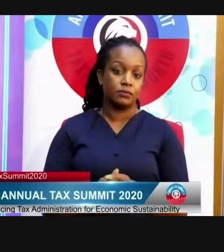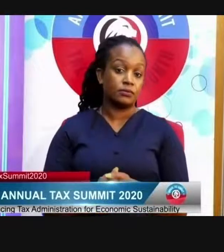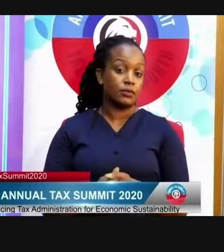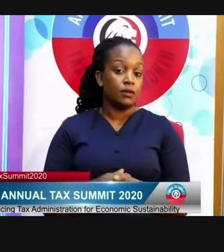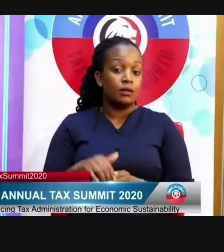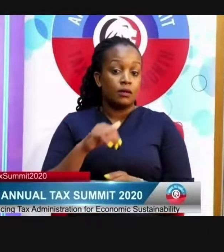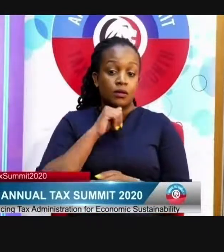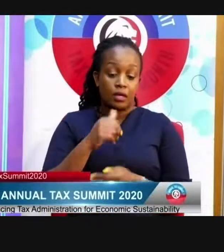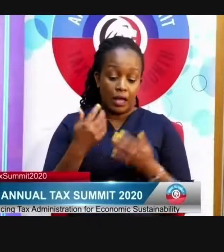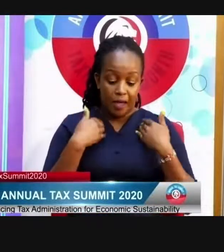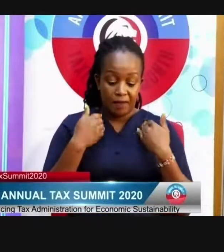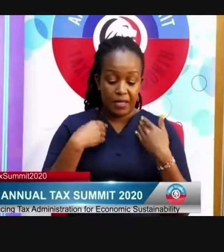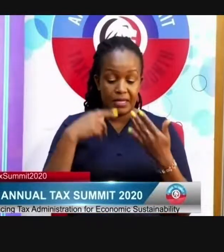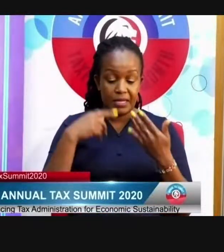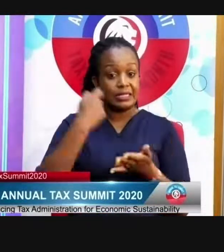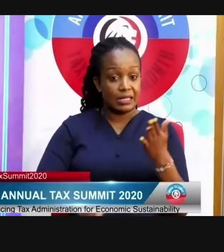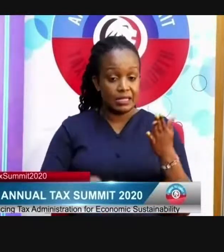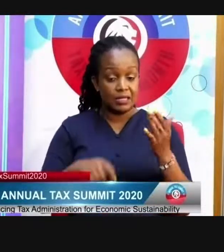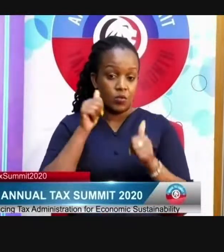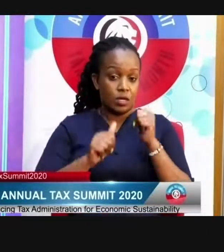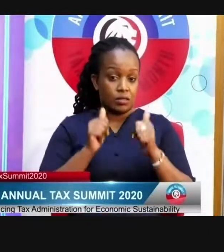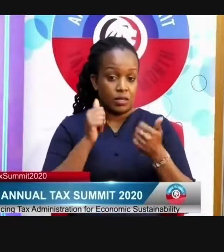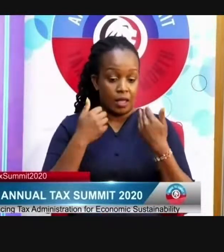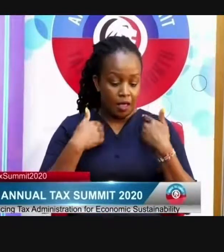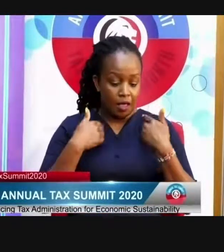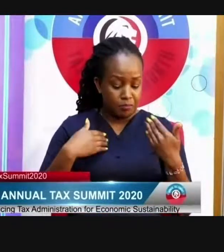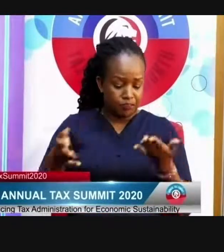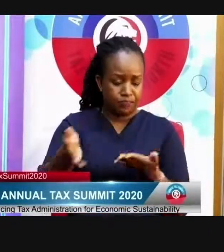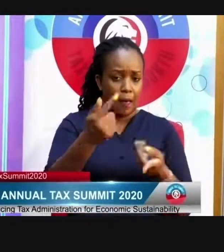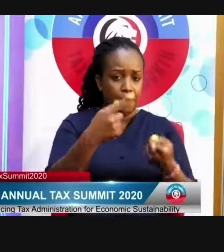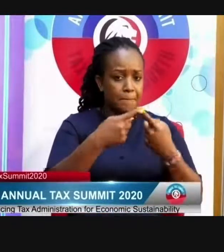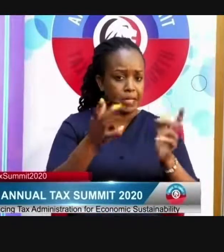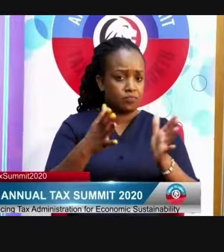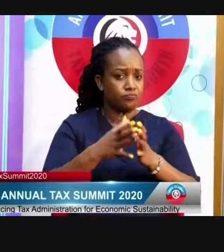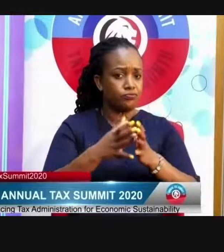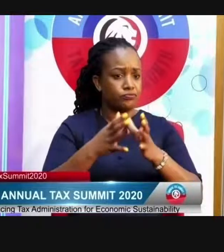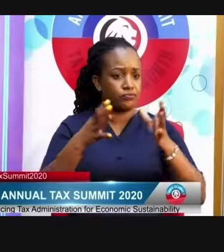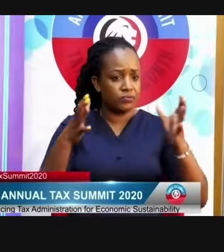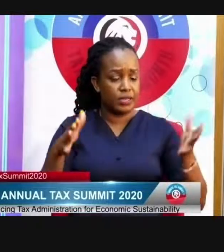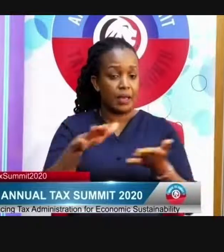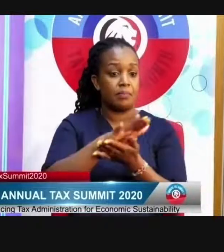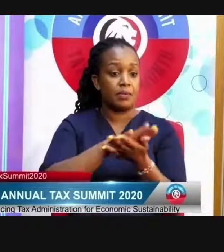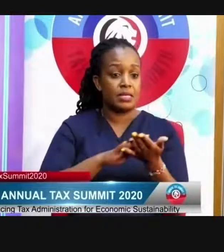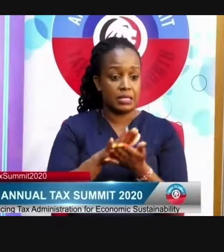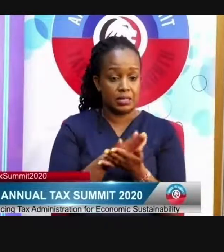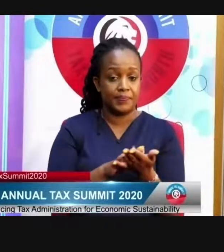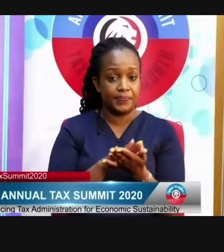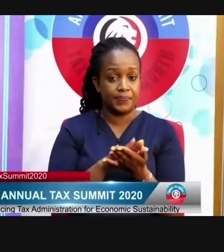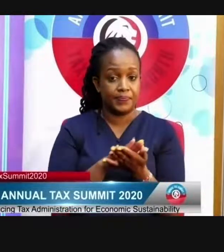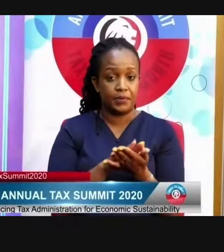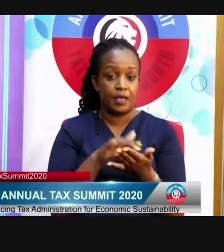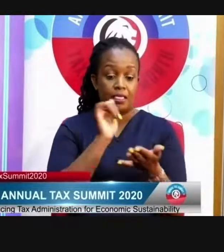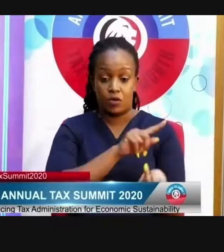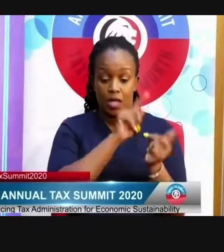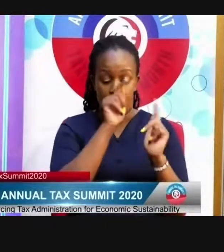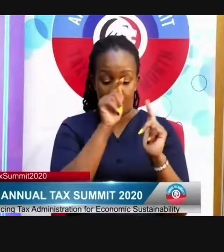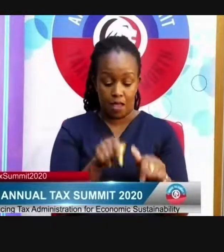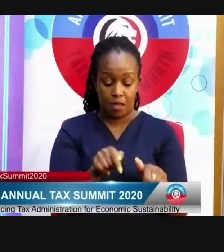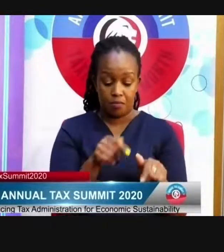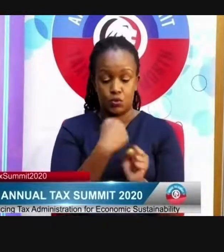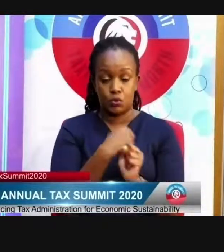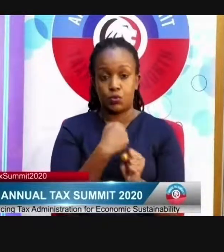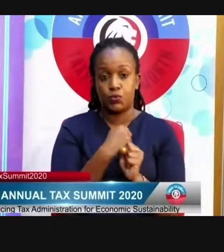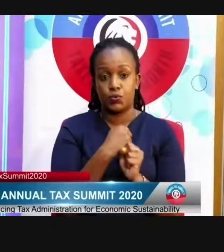higher taxes. It is broadening the base and optimizing and efficientizing what we are currently doing. And